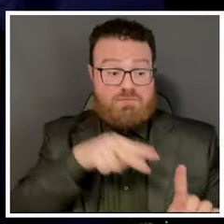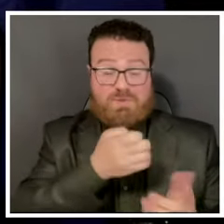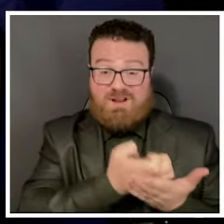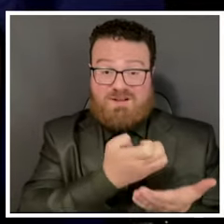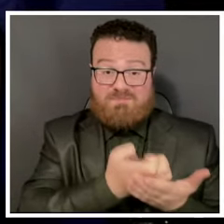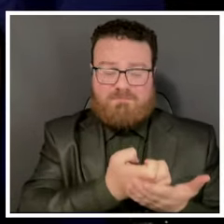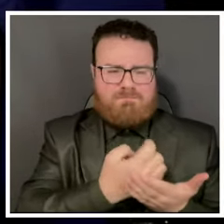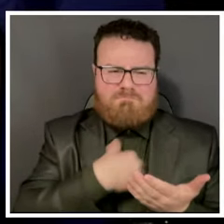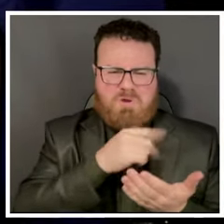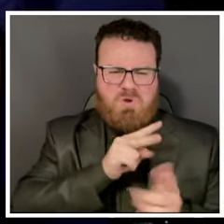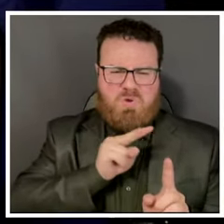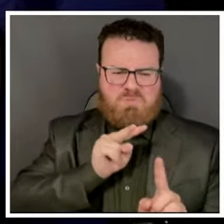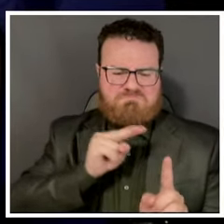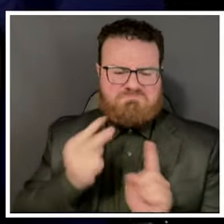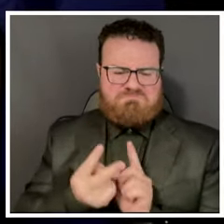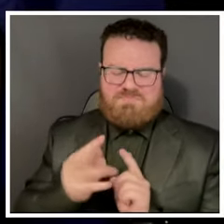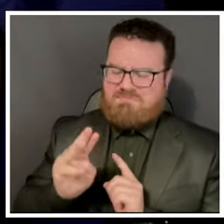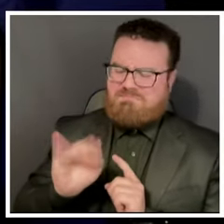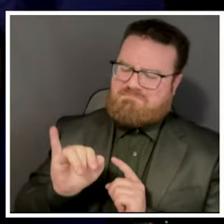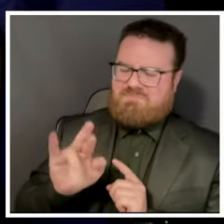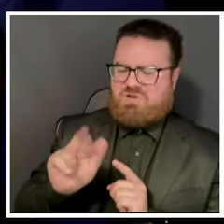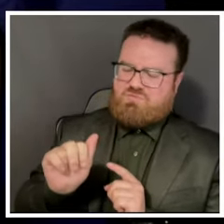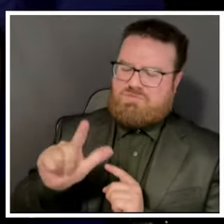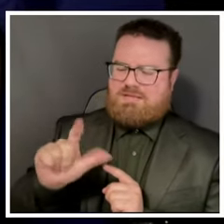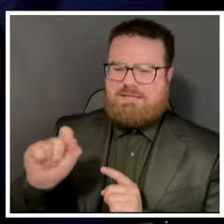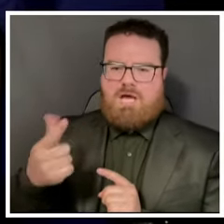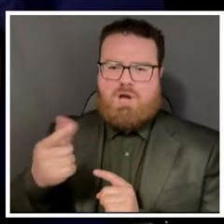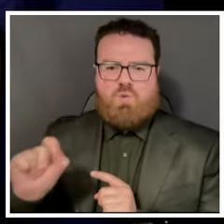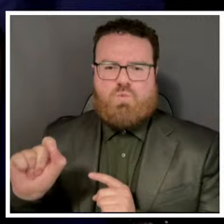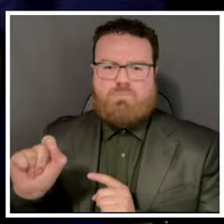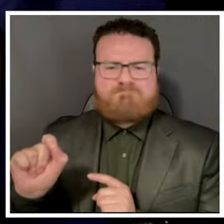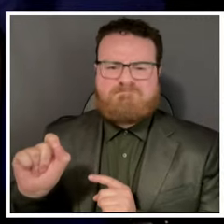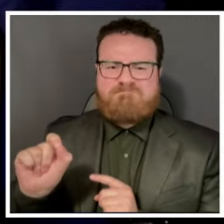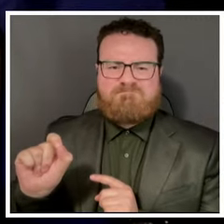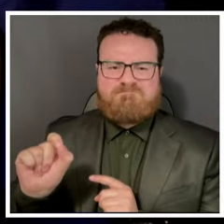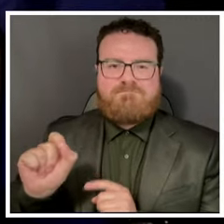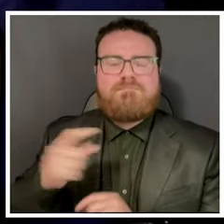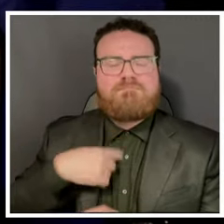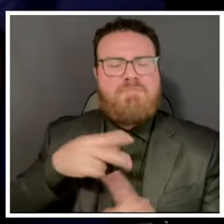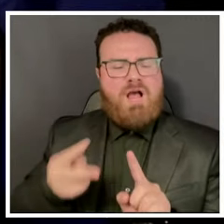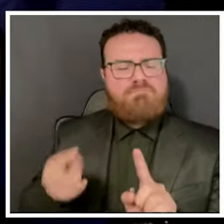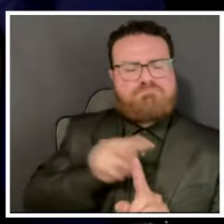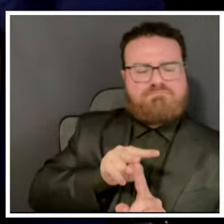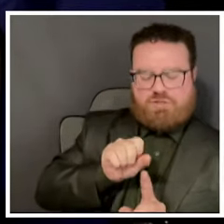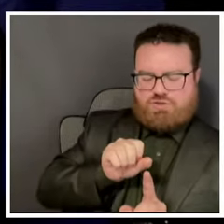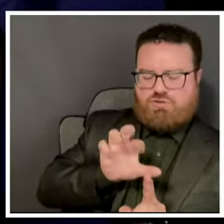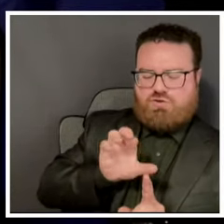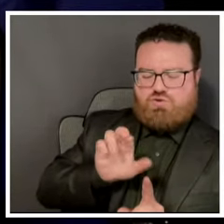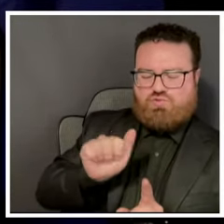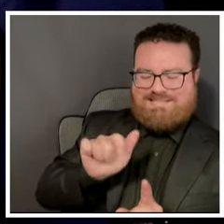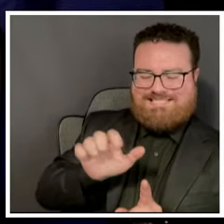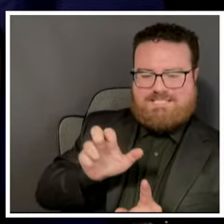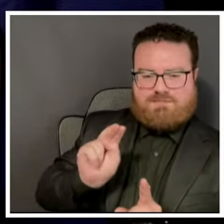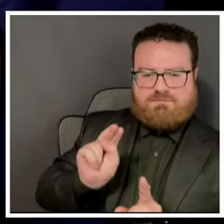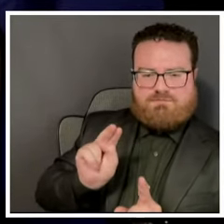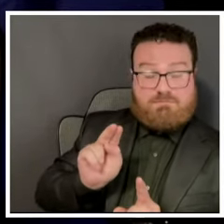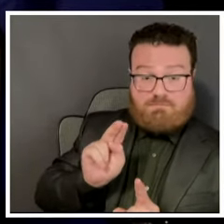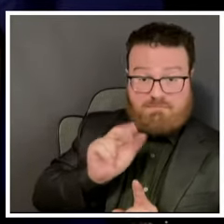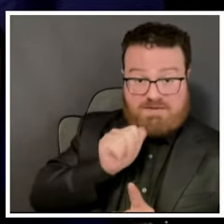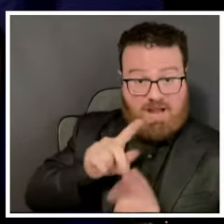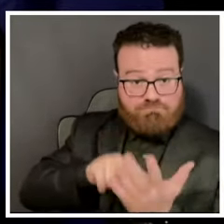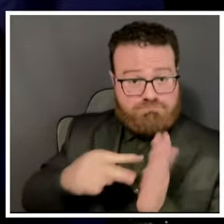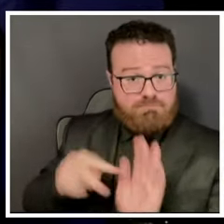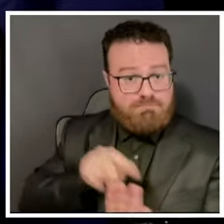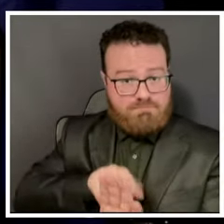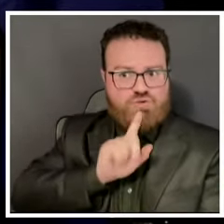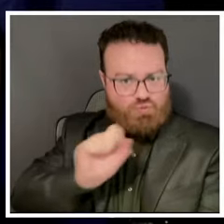Mar-a-Lago. I see it through the eyes of Scranton, and that's not hyperbole. That's a fact. Where honesty and decency matter. Where faith